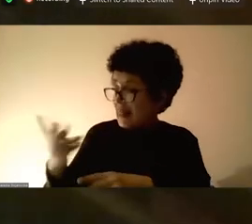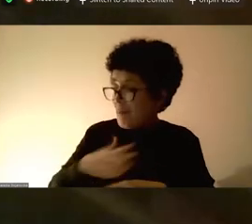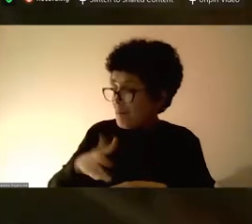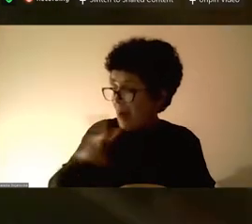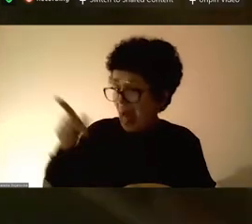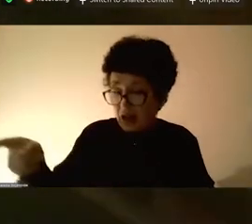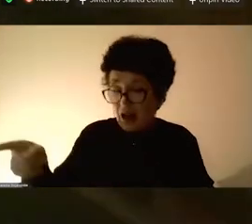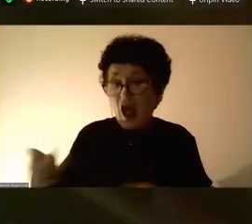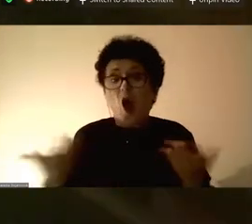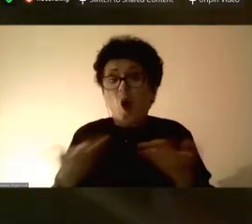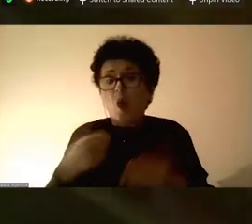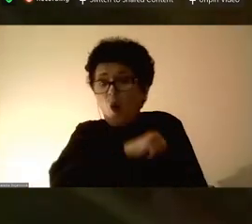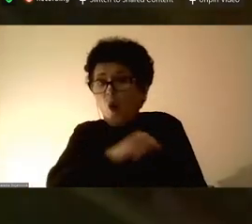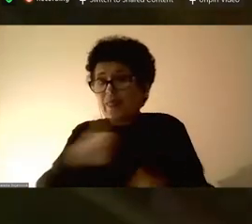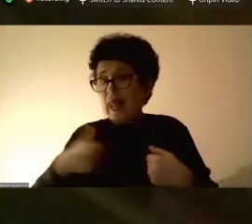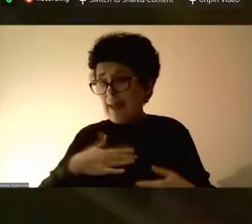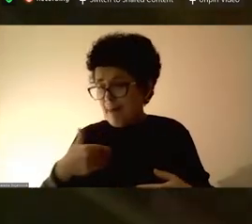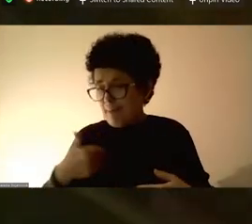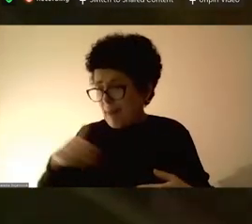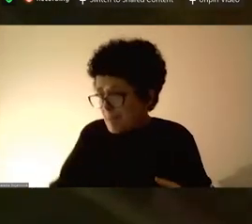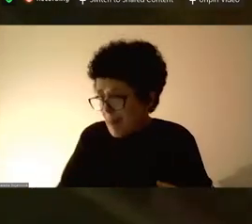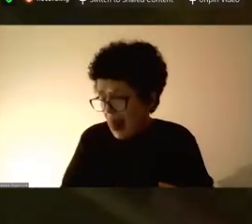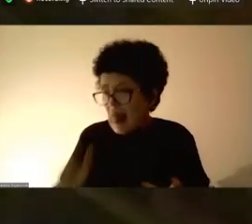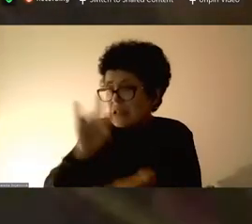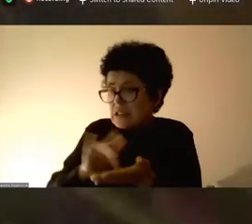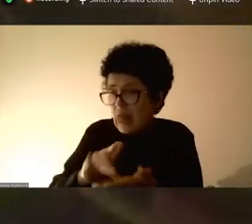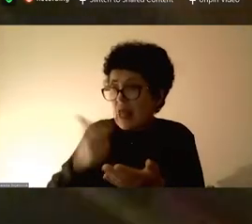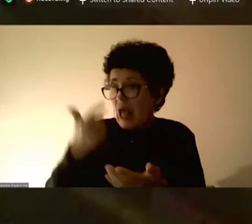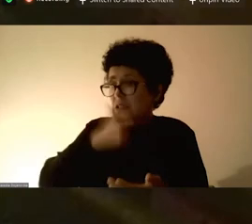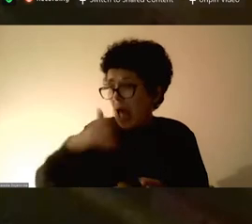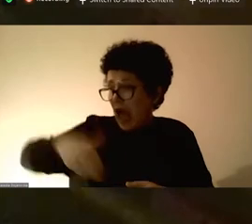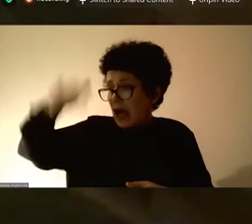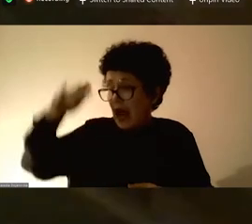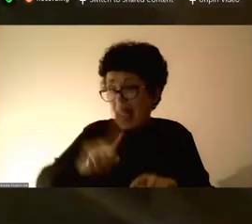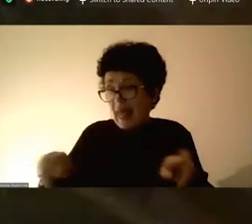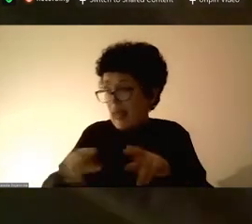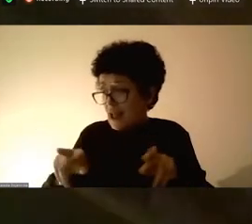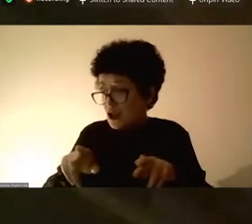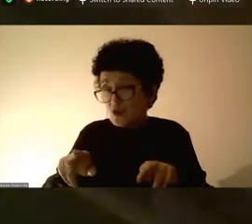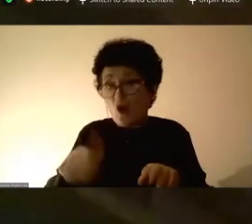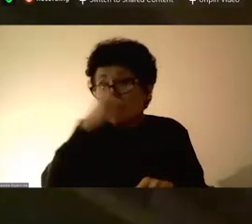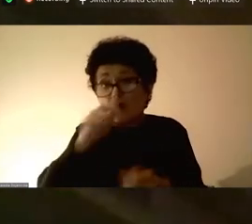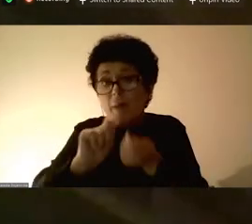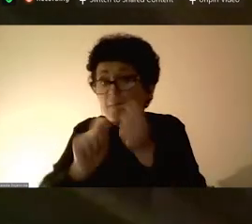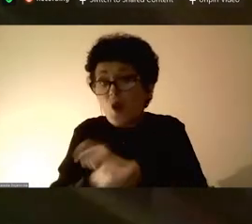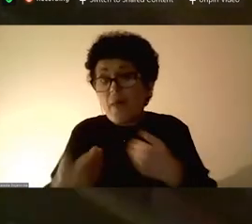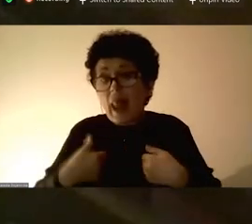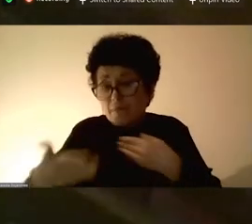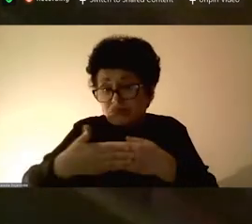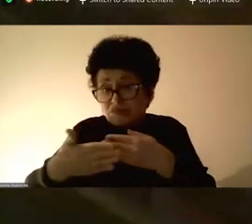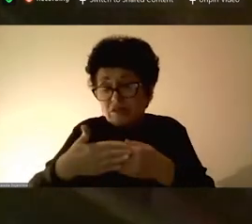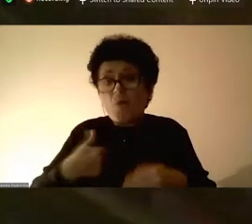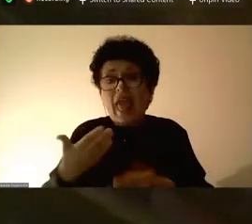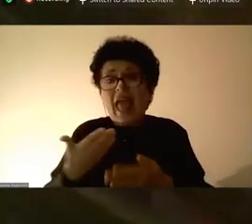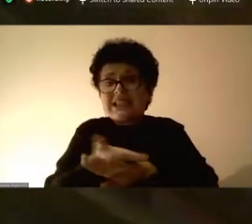do you have to change in your behavior to make it a green flag? This is the idea behind it, that everyone can change his behavior into a